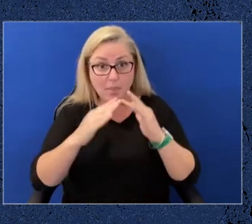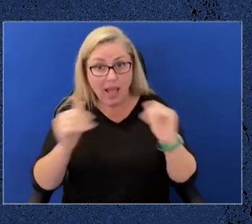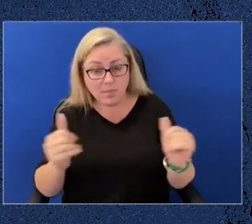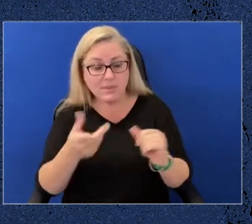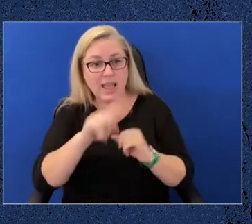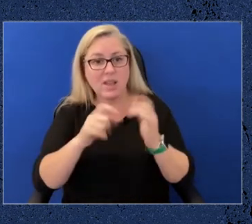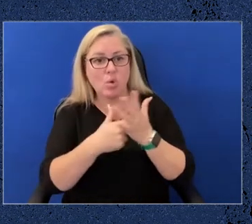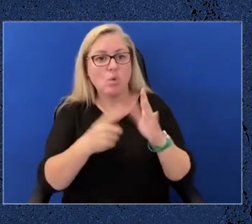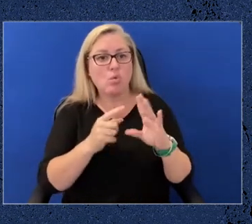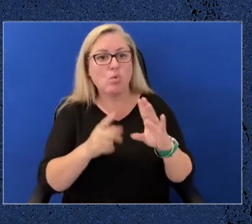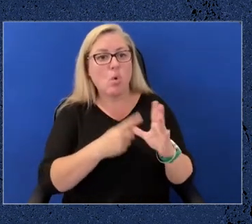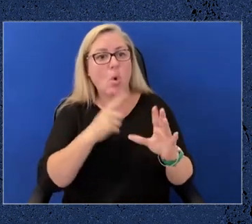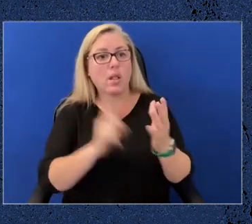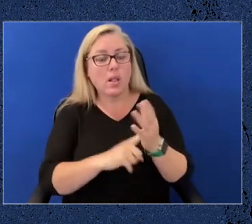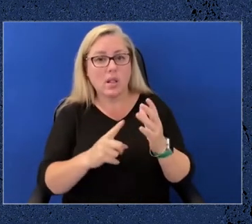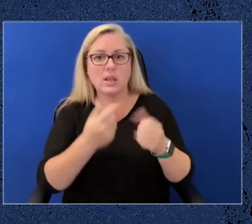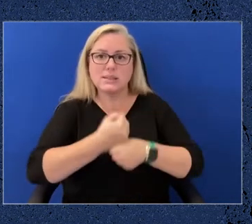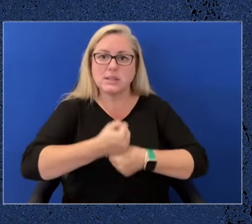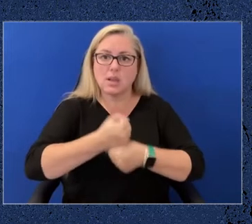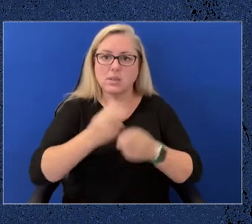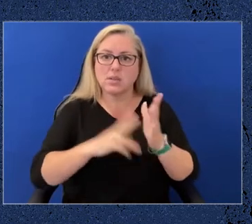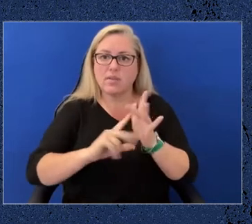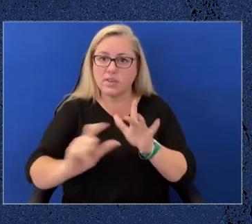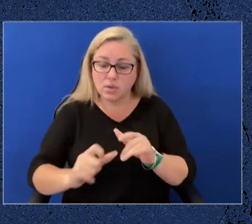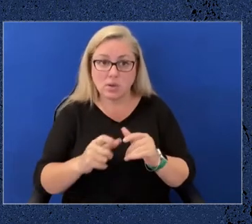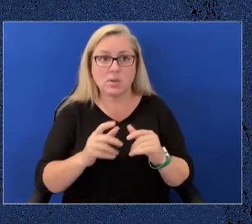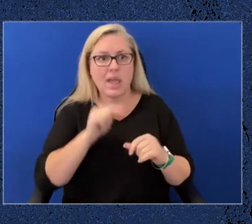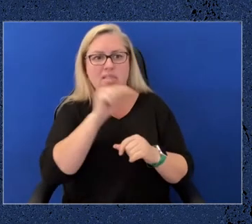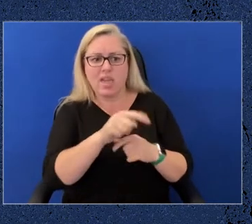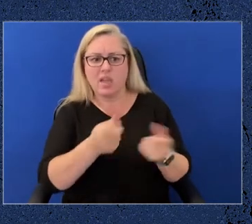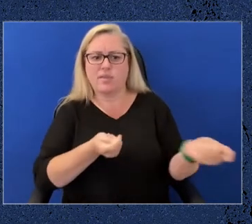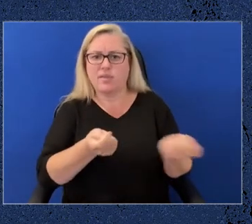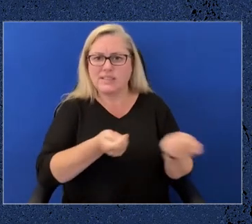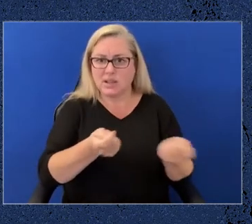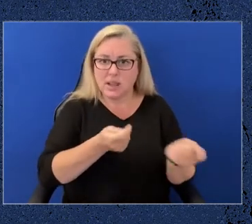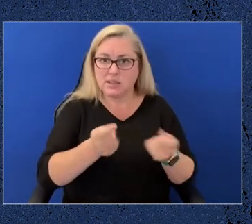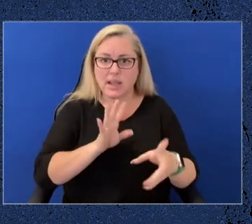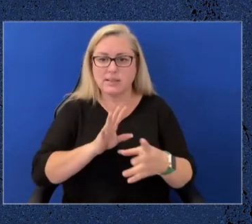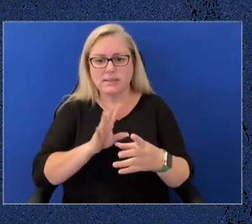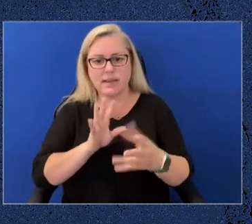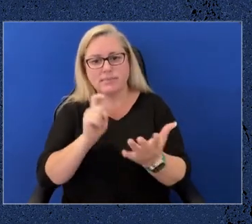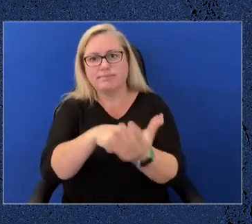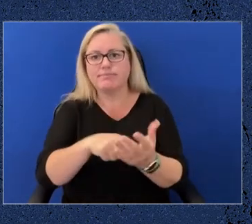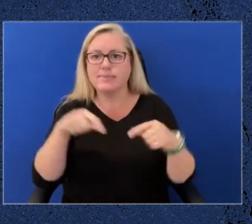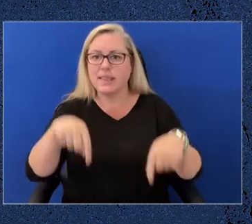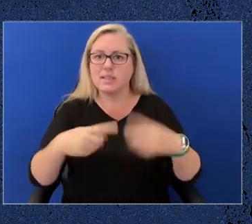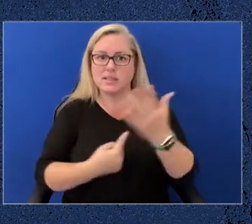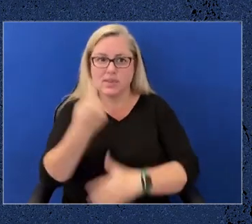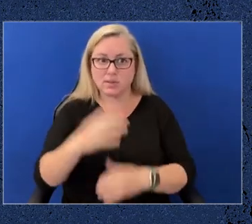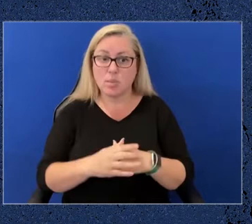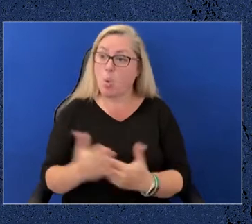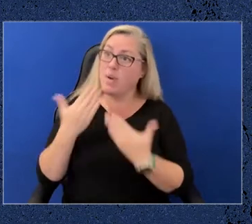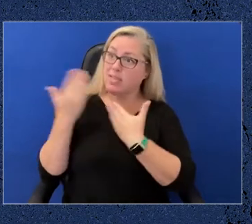of Victoria for facilitating and contributing to this event. Thank you. Thanks so much, Tien, for those